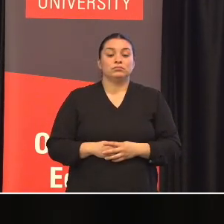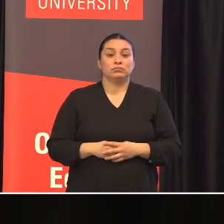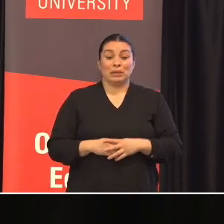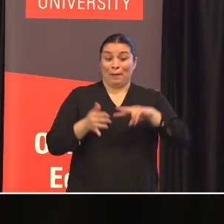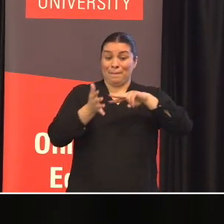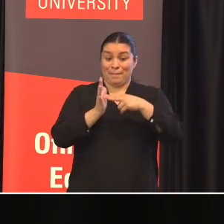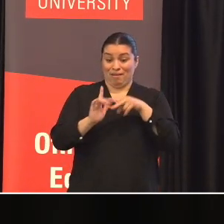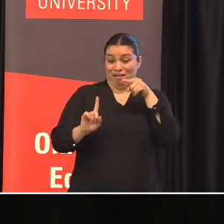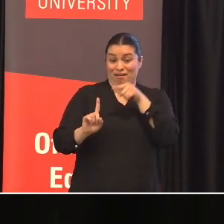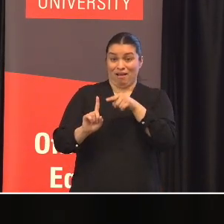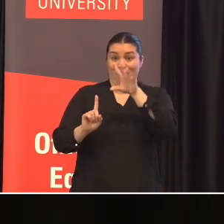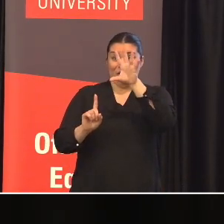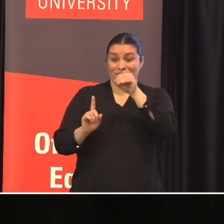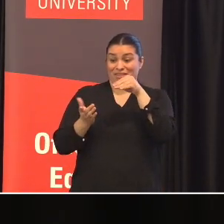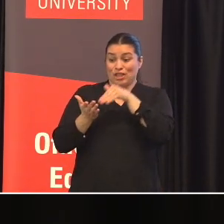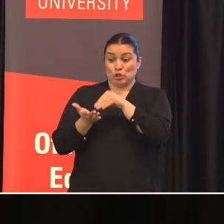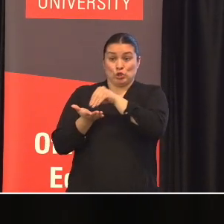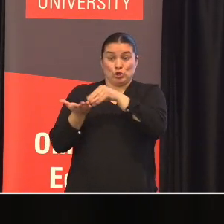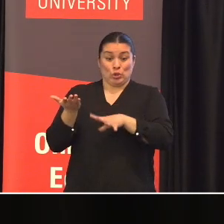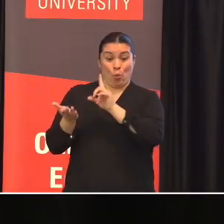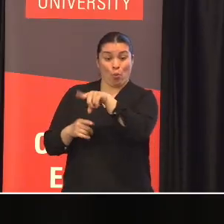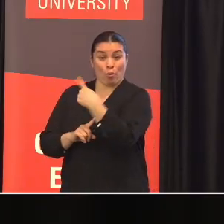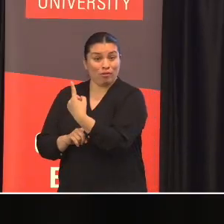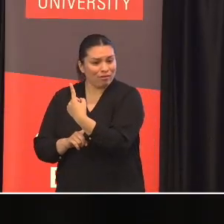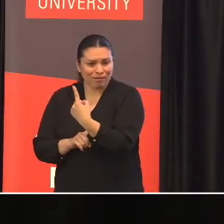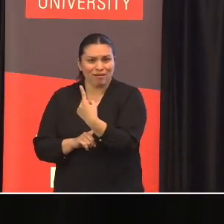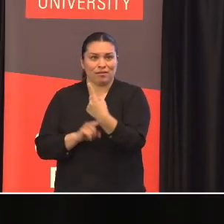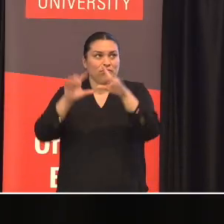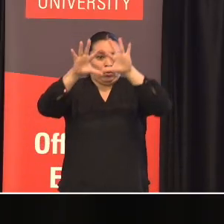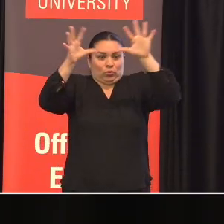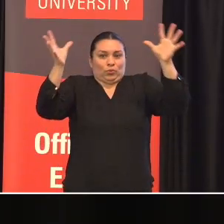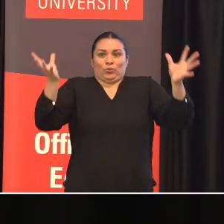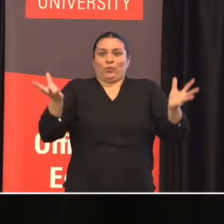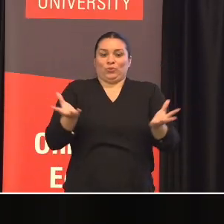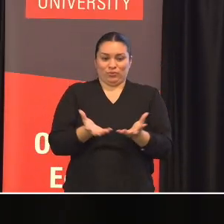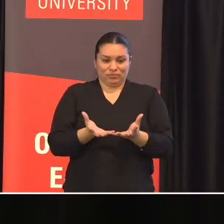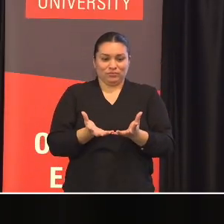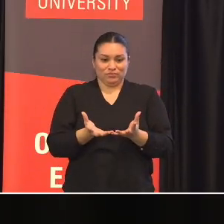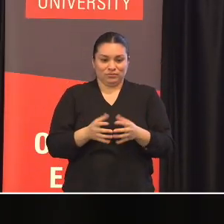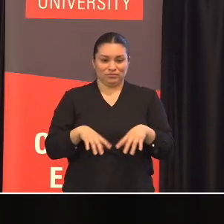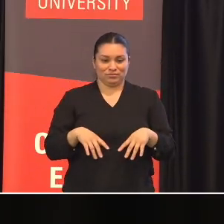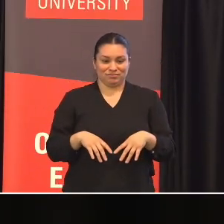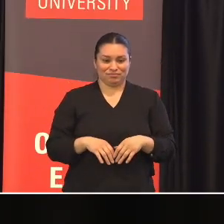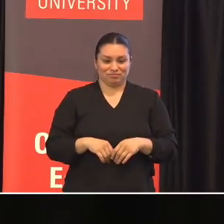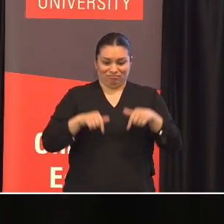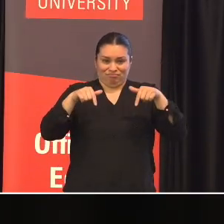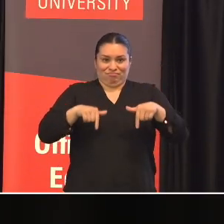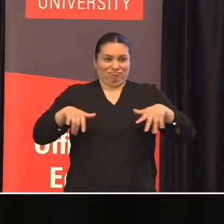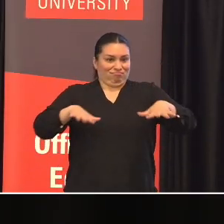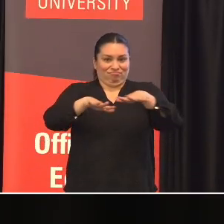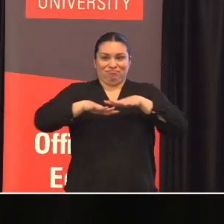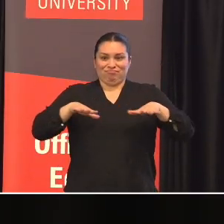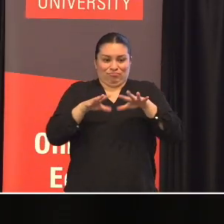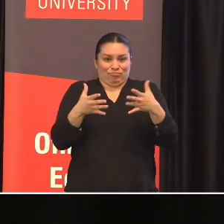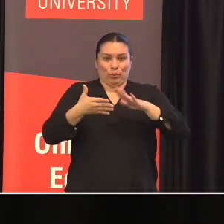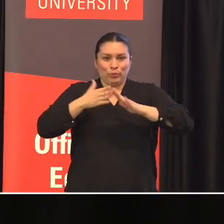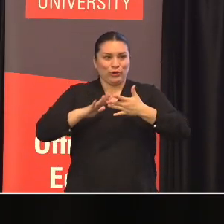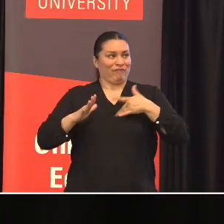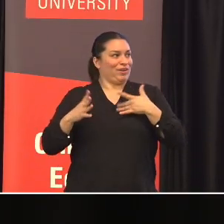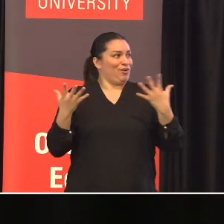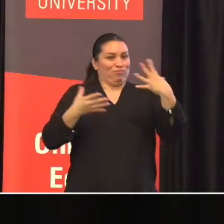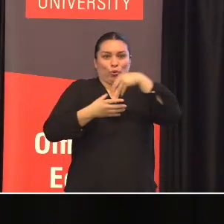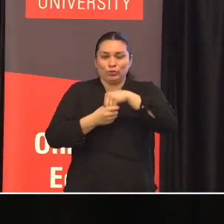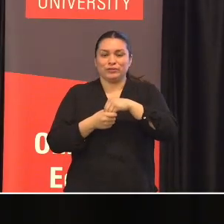the geographic area that we are charged to serve, in this case, North Carolina, has